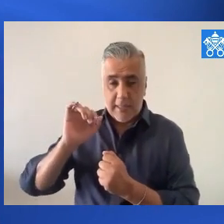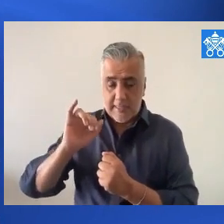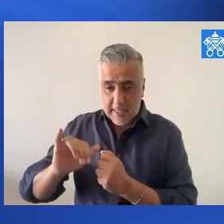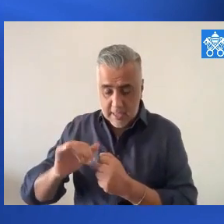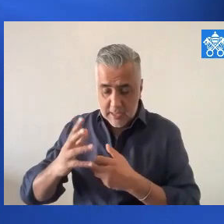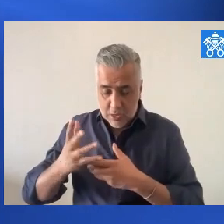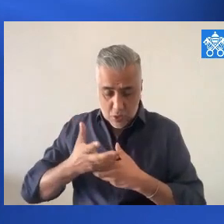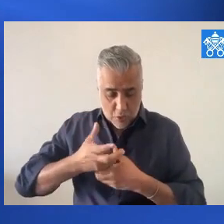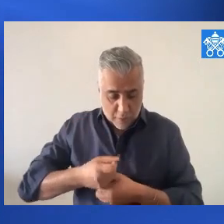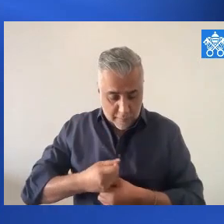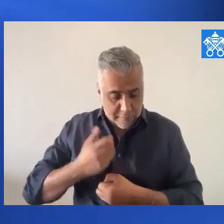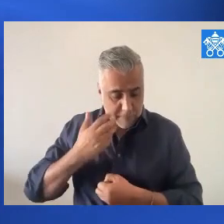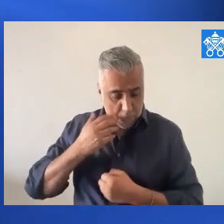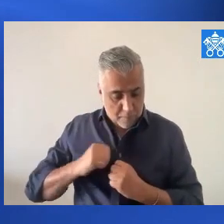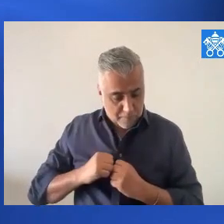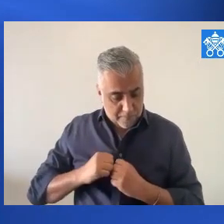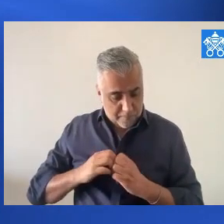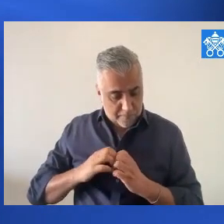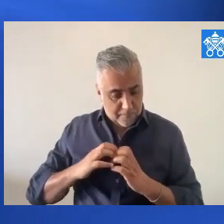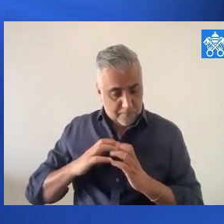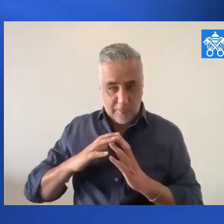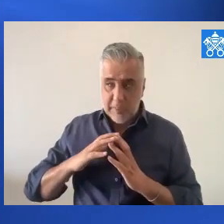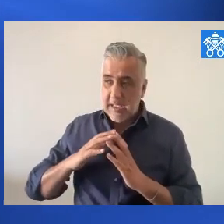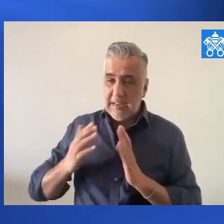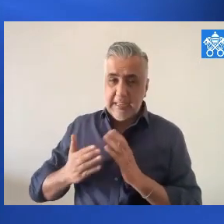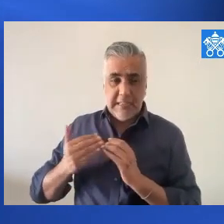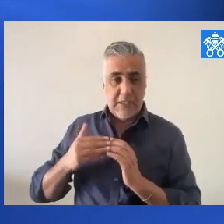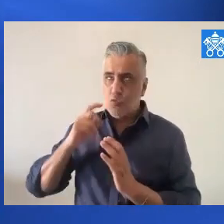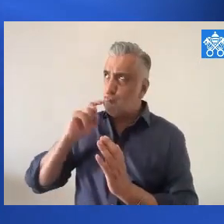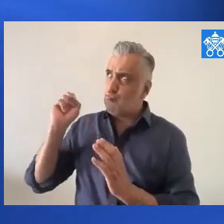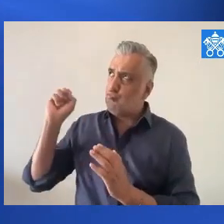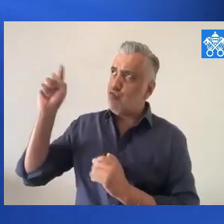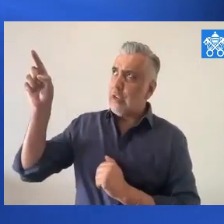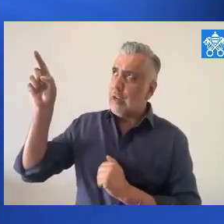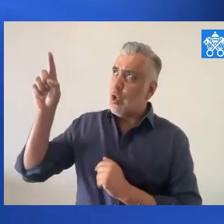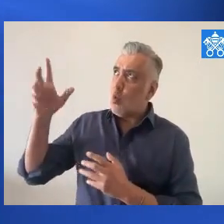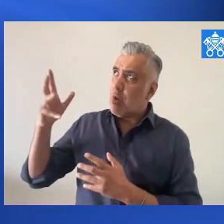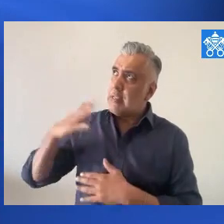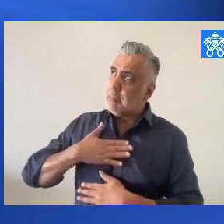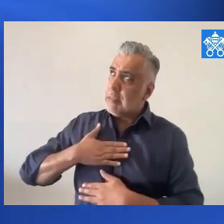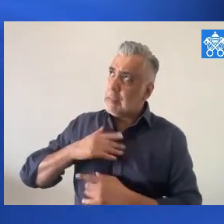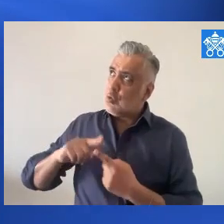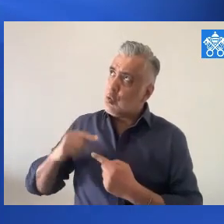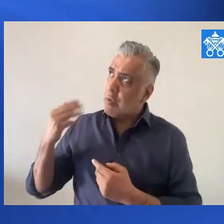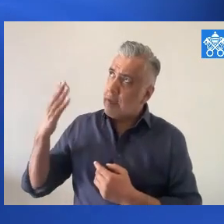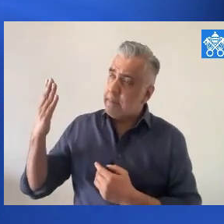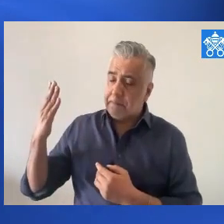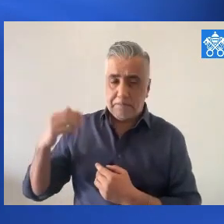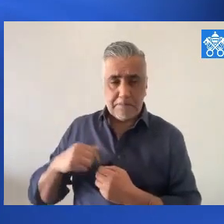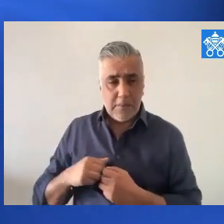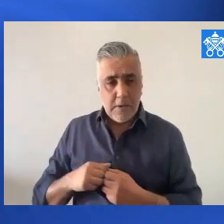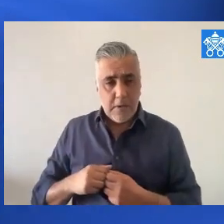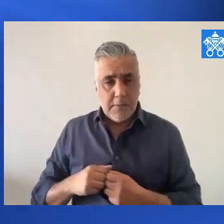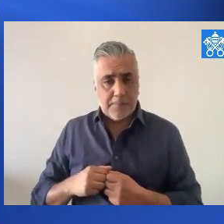God, which grows in them and makes it ever easier to recognize